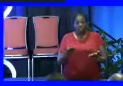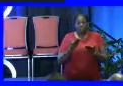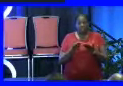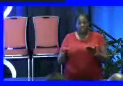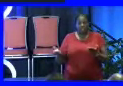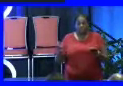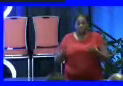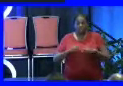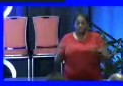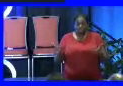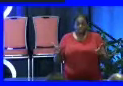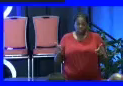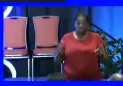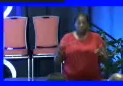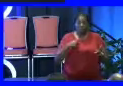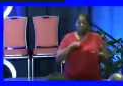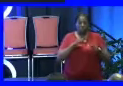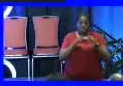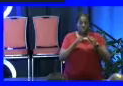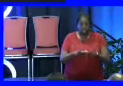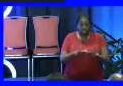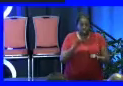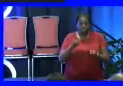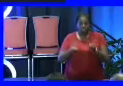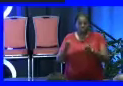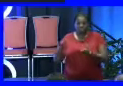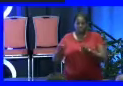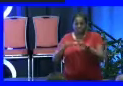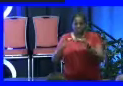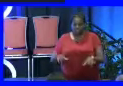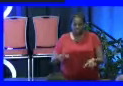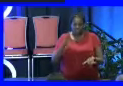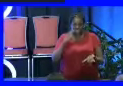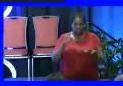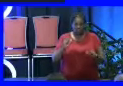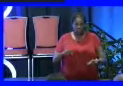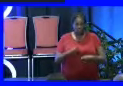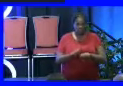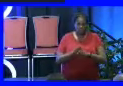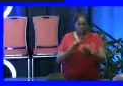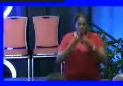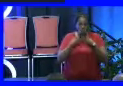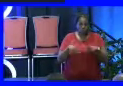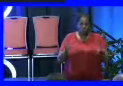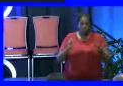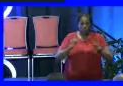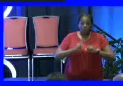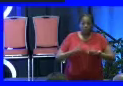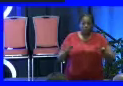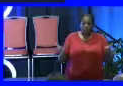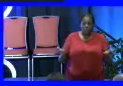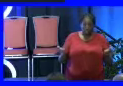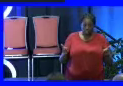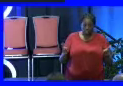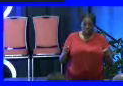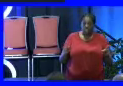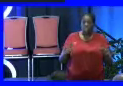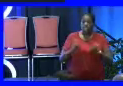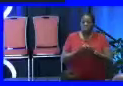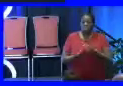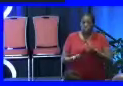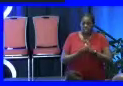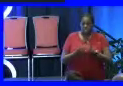things, and we're continuing to sort of tweak the system to see if we can make it work. But I think our challenge